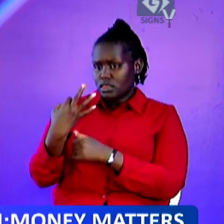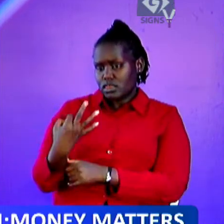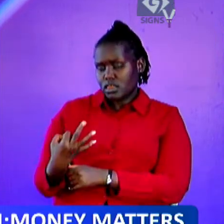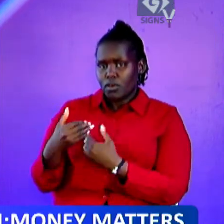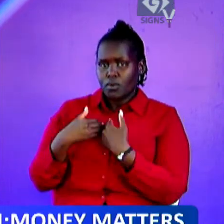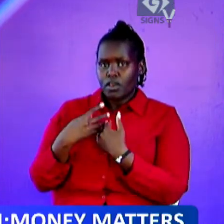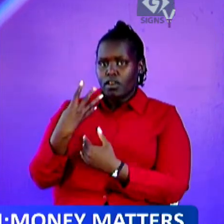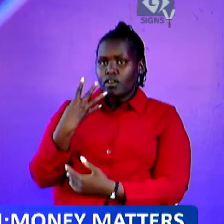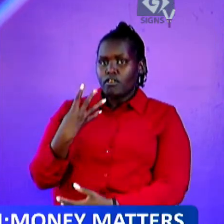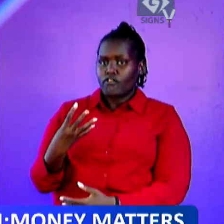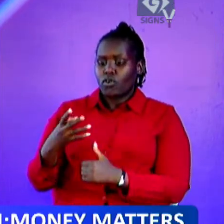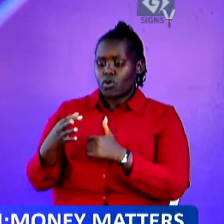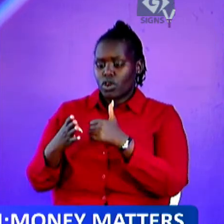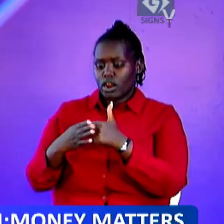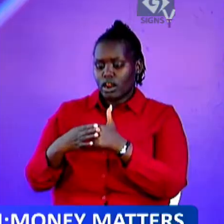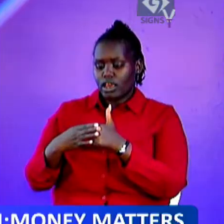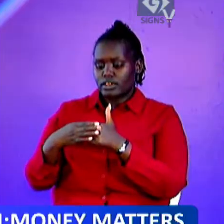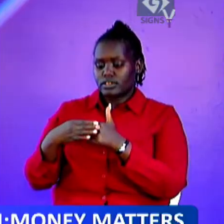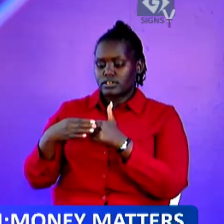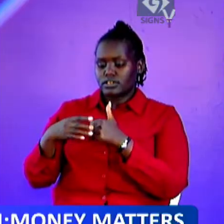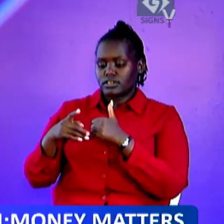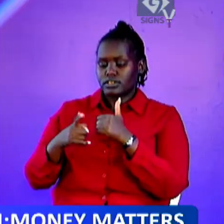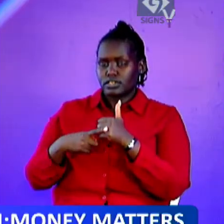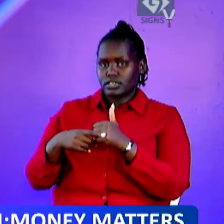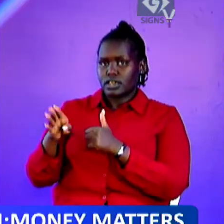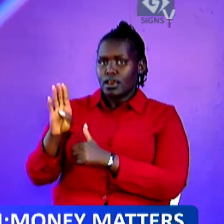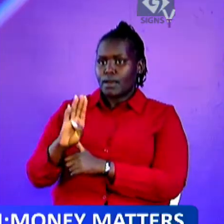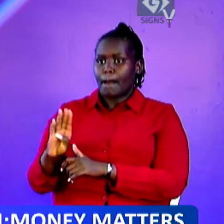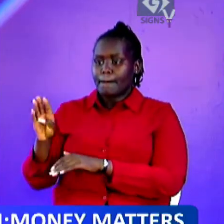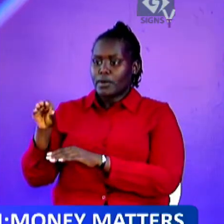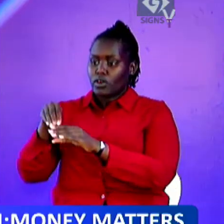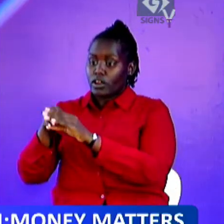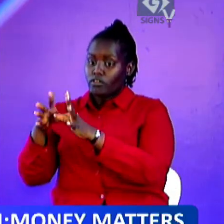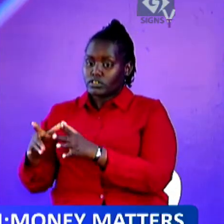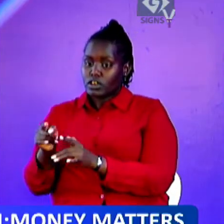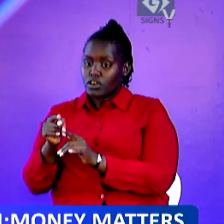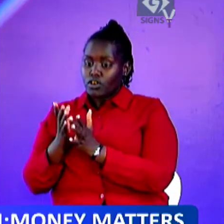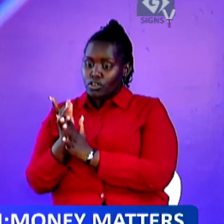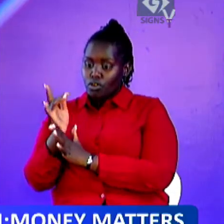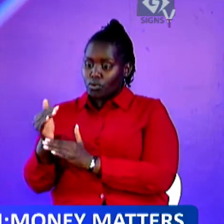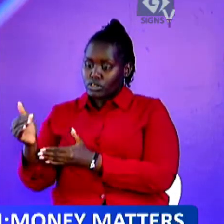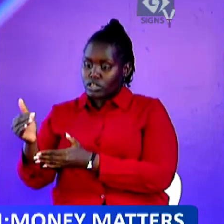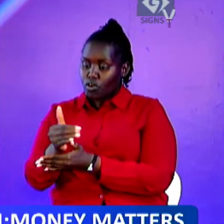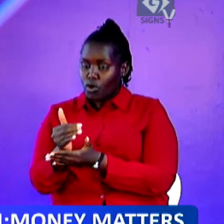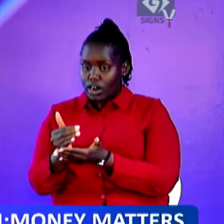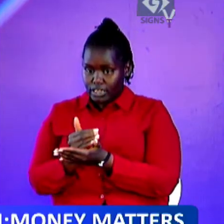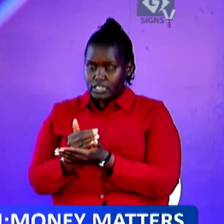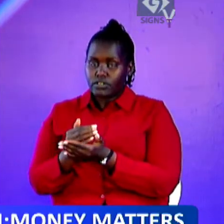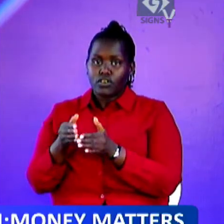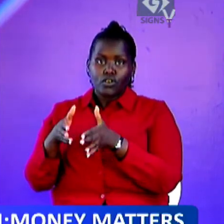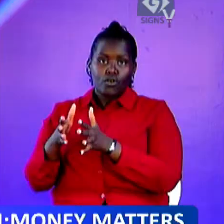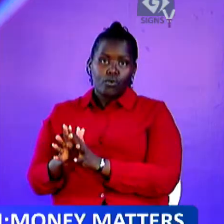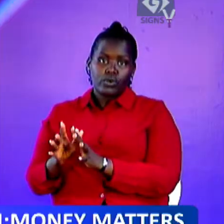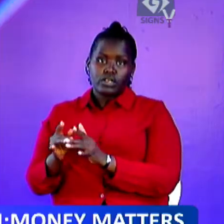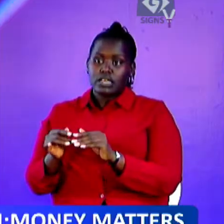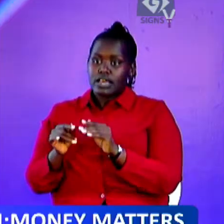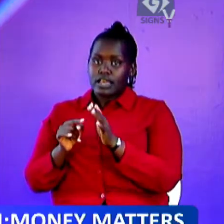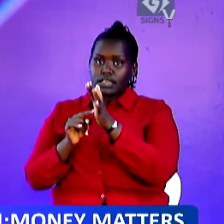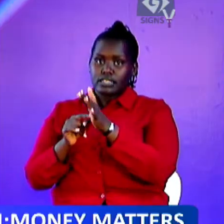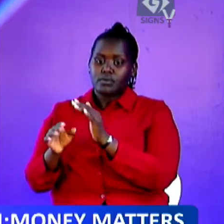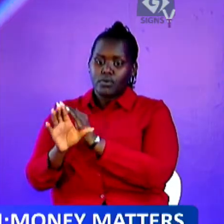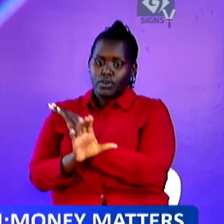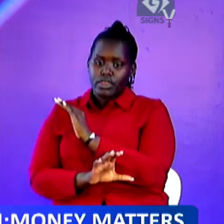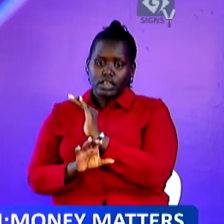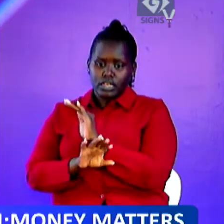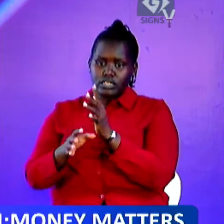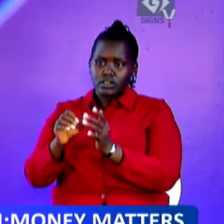about 496 billion Kenya shillings invested through these collective investment schemes. When you go to countries like South Africa,